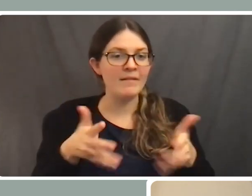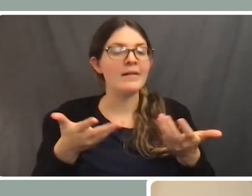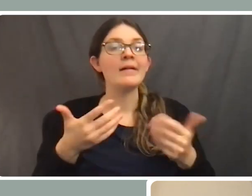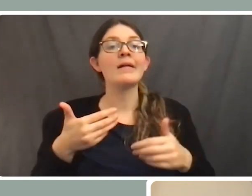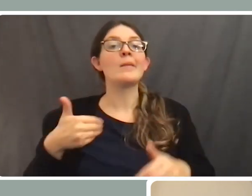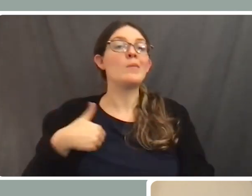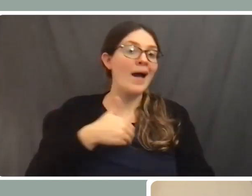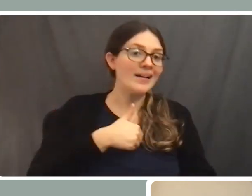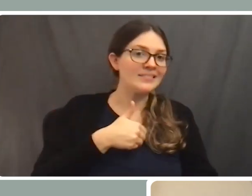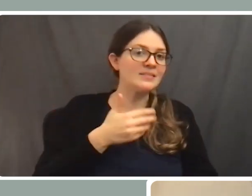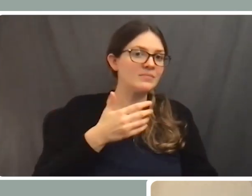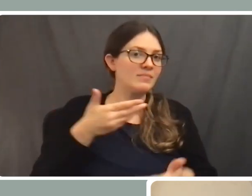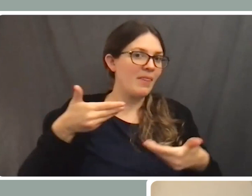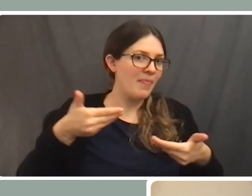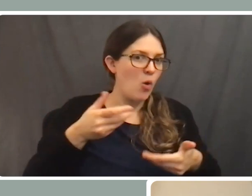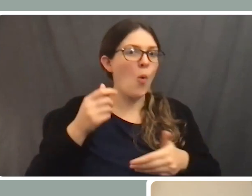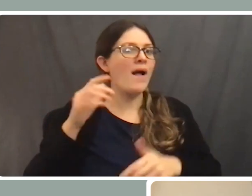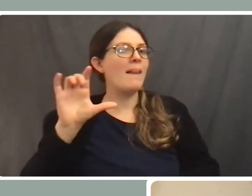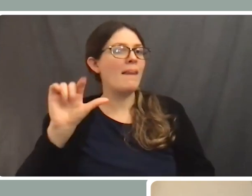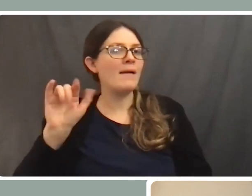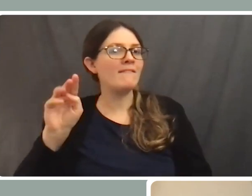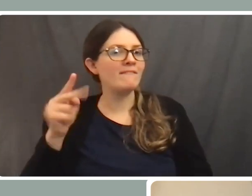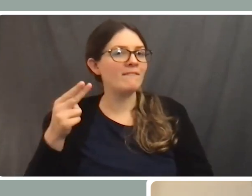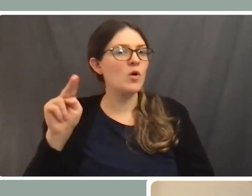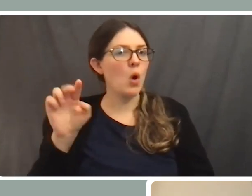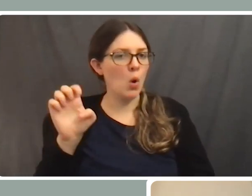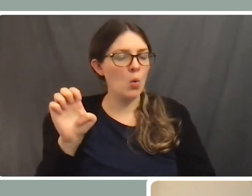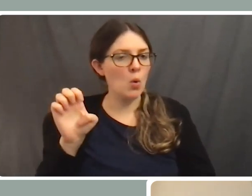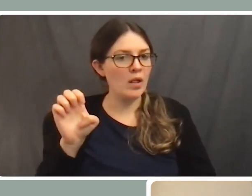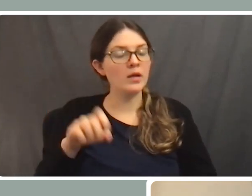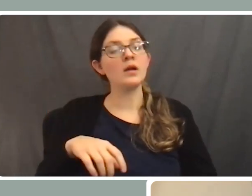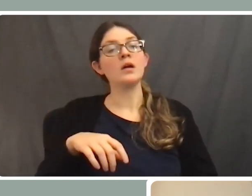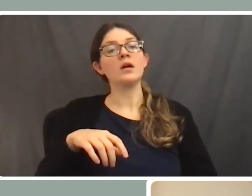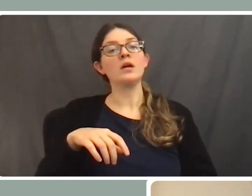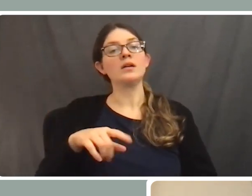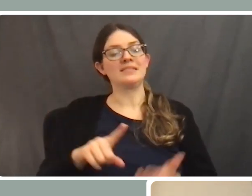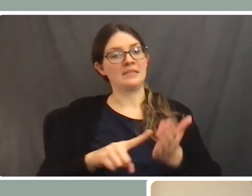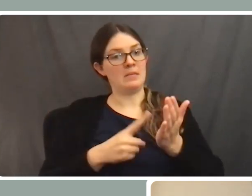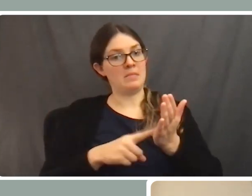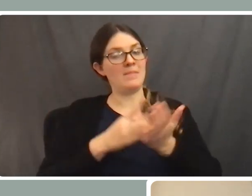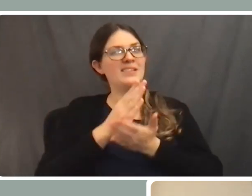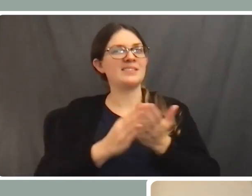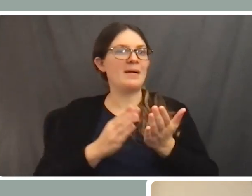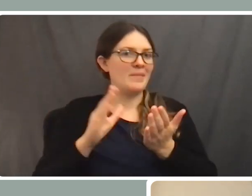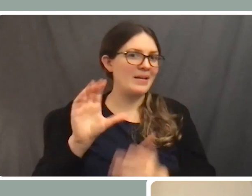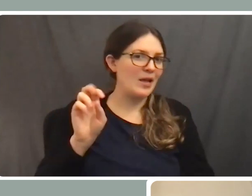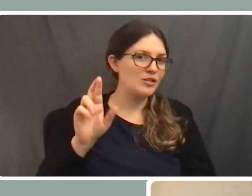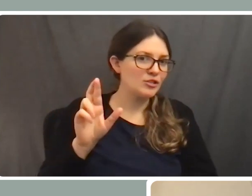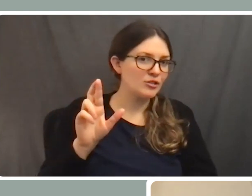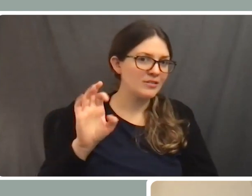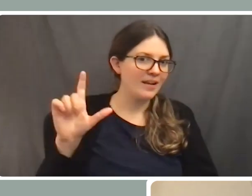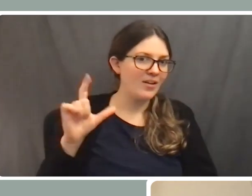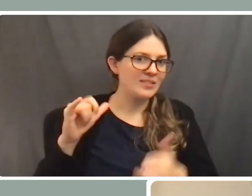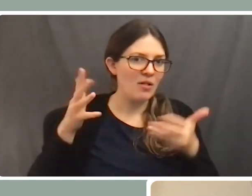lymph nodes. And we know that that's a way of picking cancers. When you get to your surgery and there are still some cancer cells left, we know that's